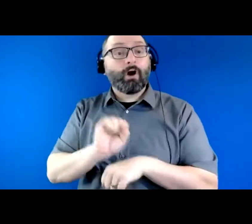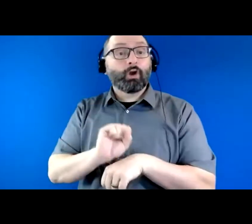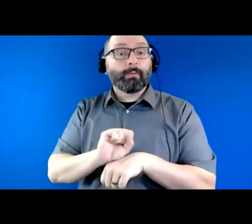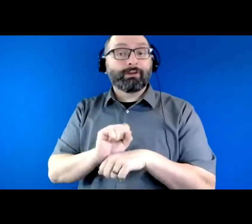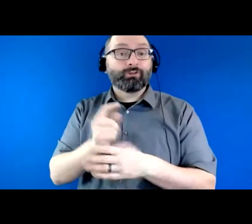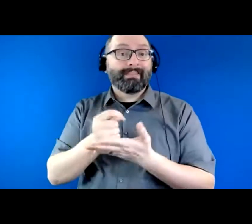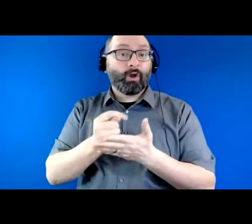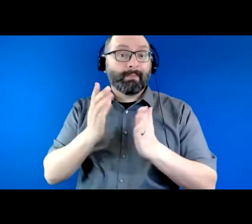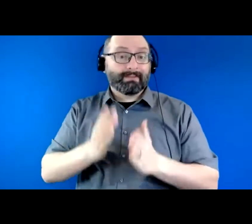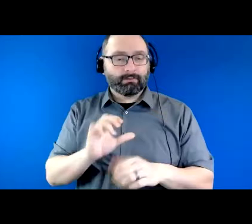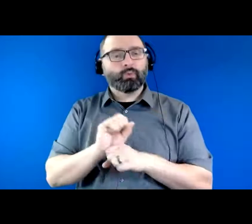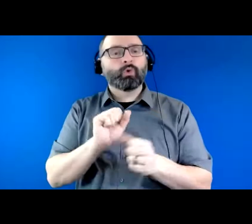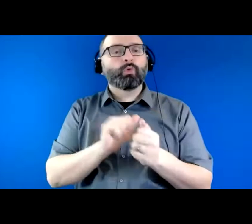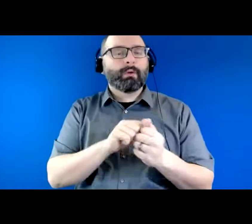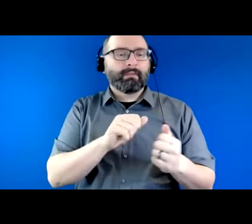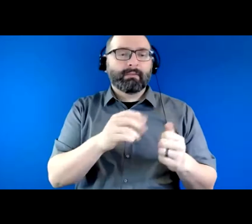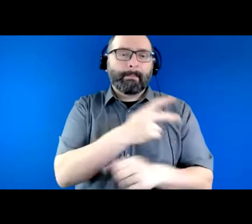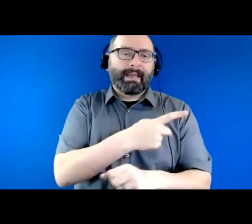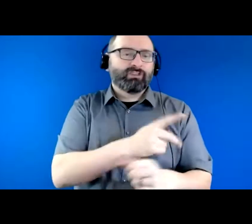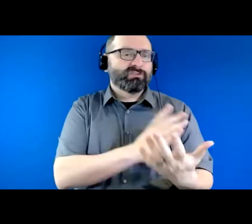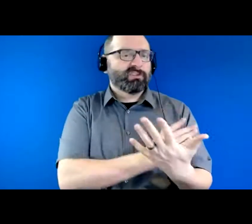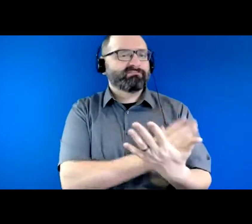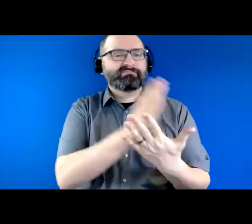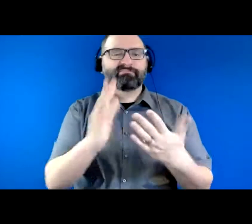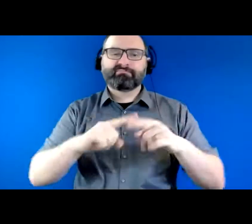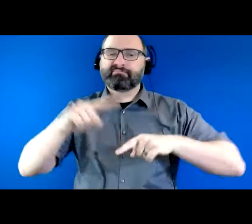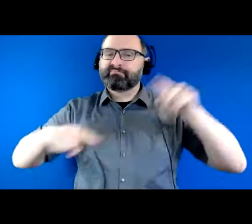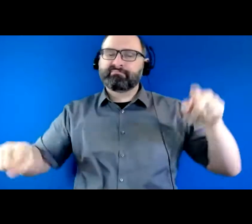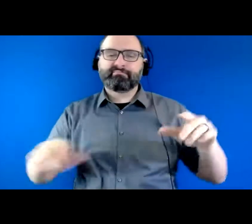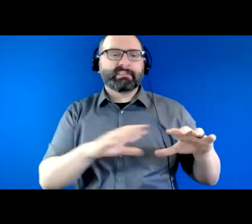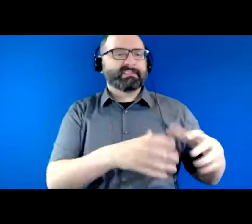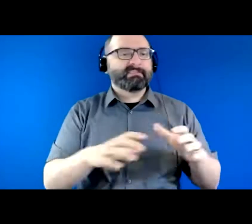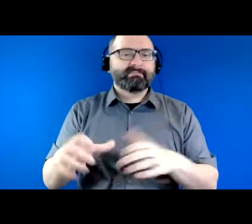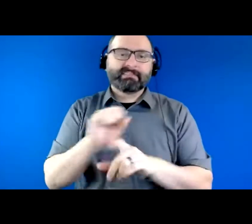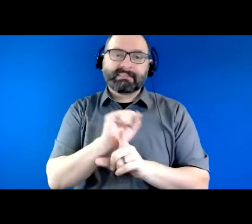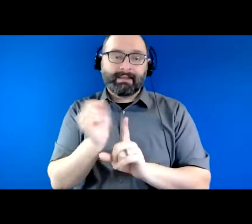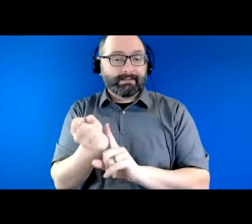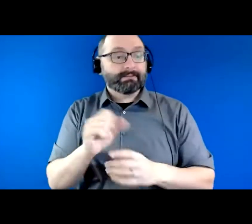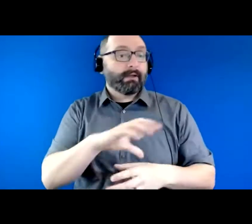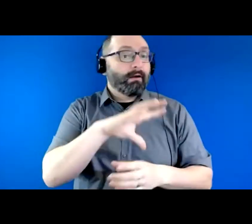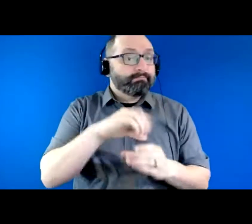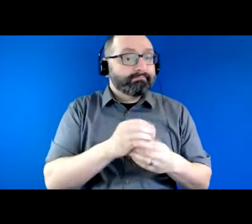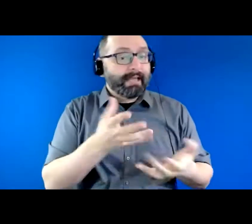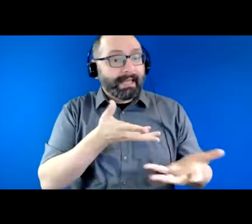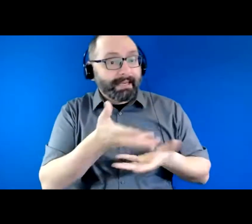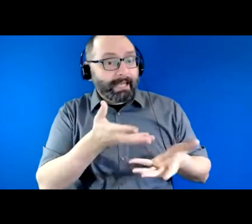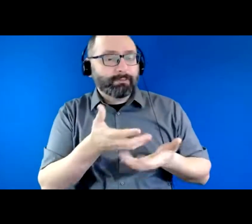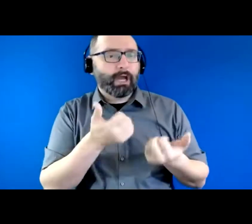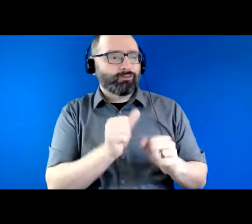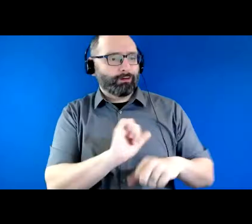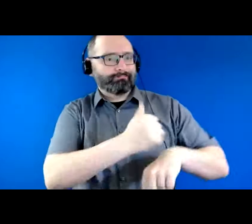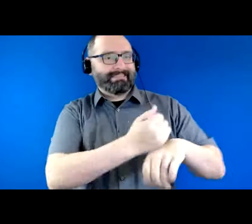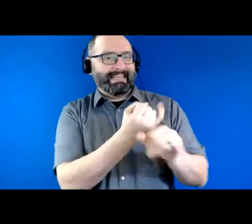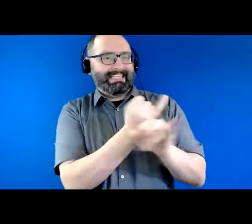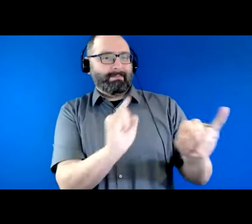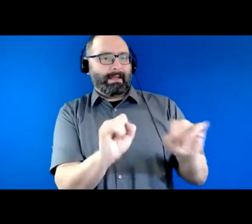therapists work with patients in a variety of different settings to facilitate engagement and as much independence as possible